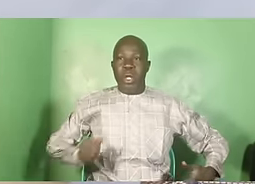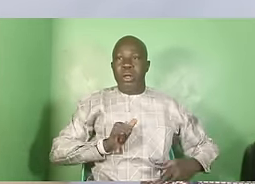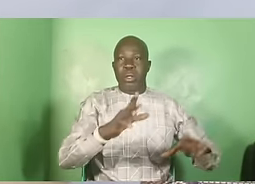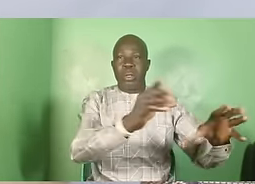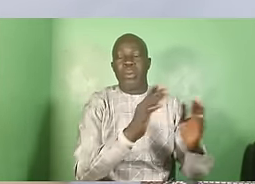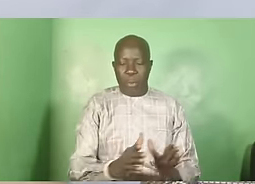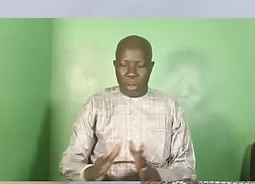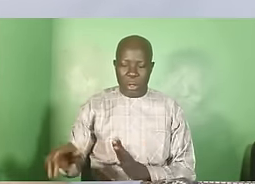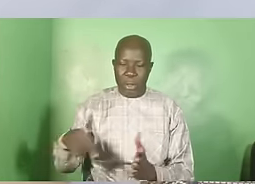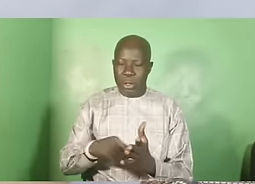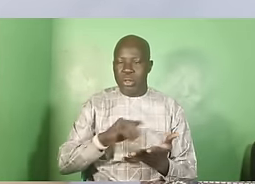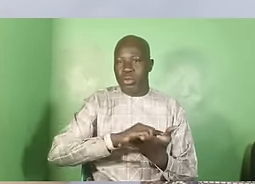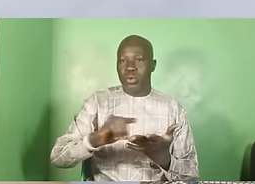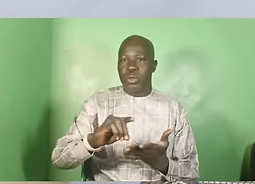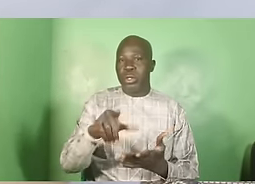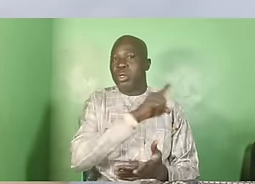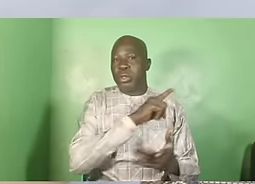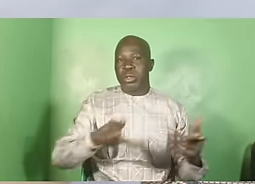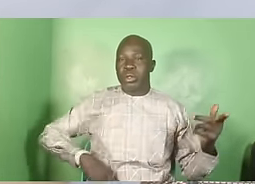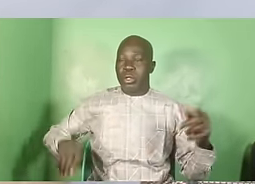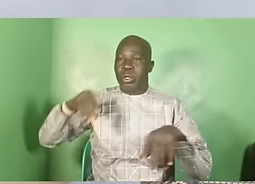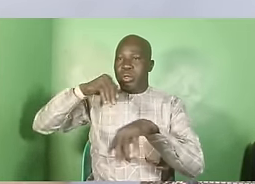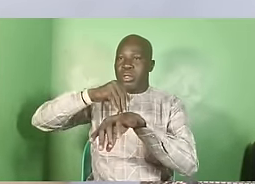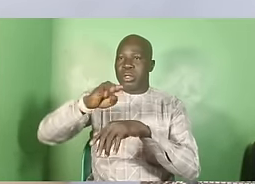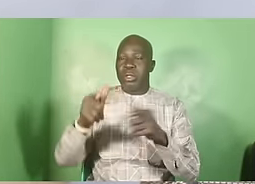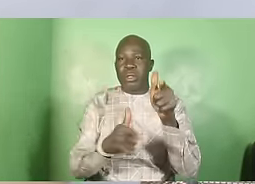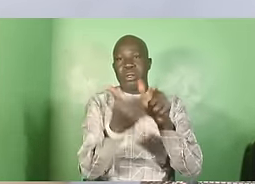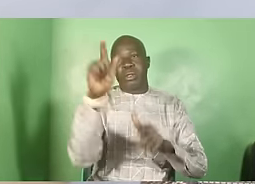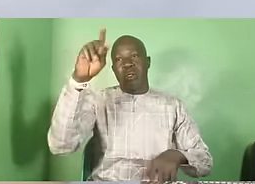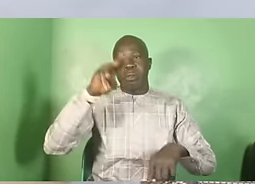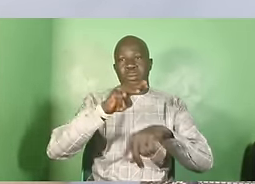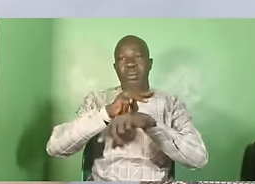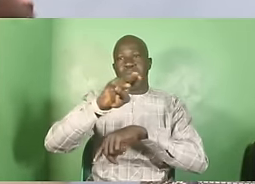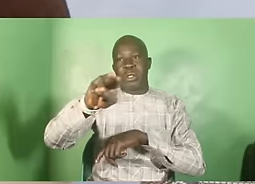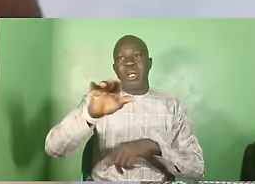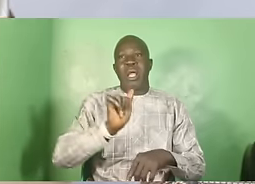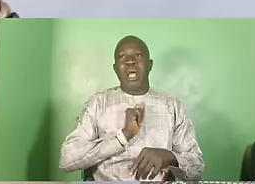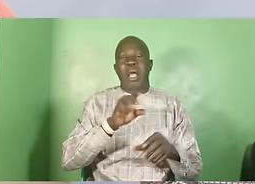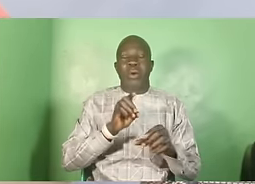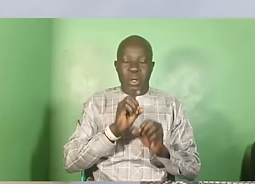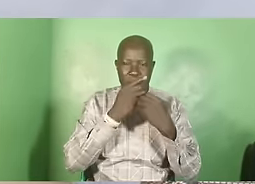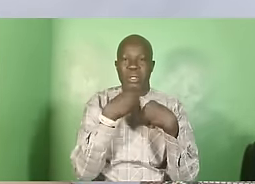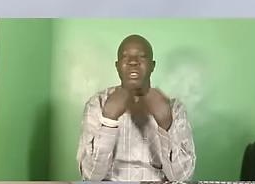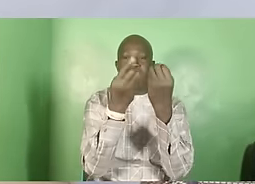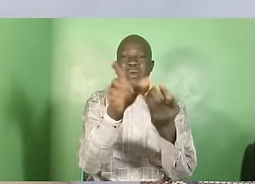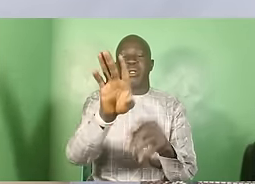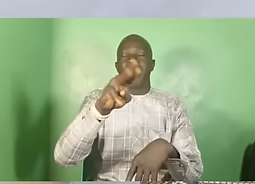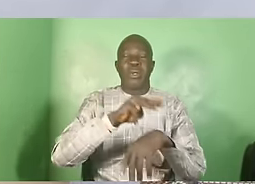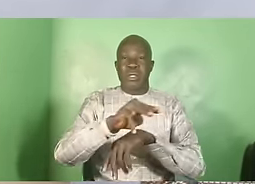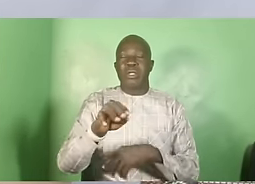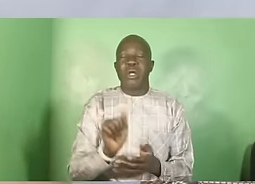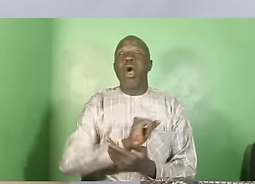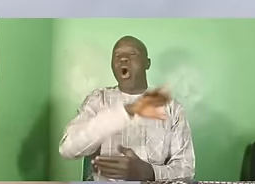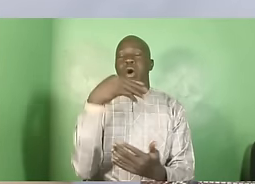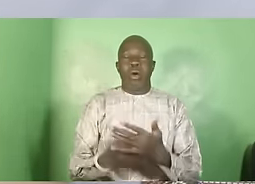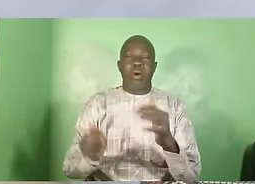All the youths, I want to get ready this week. The Lord sent me a great message. And I will deliver the message. But we